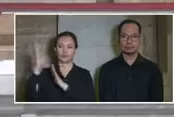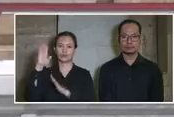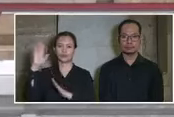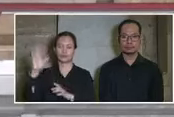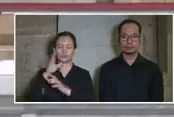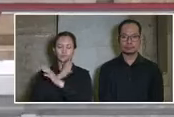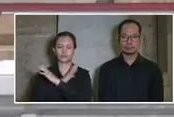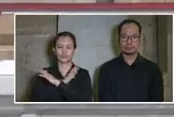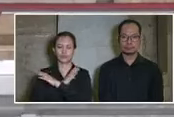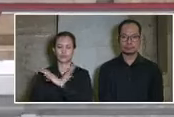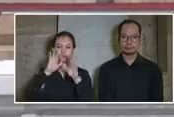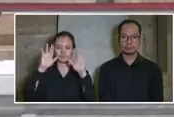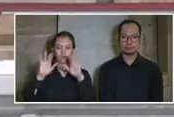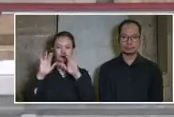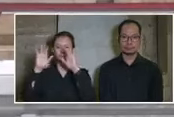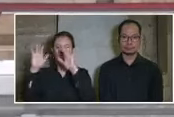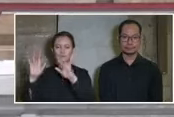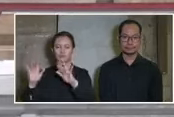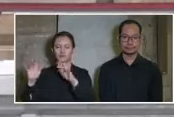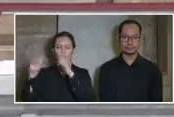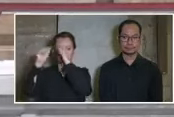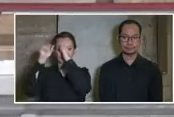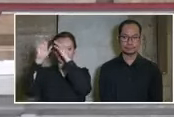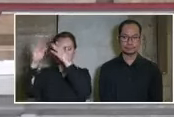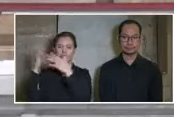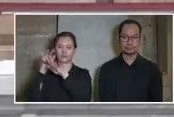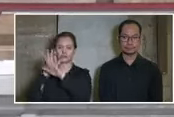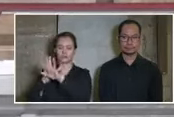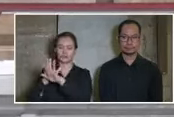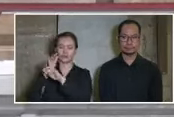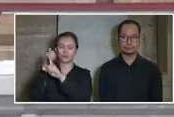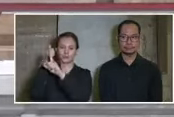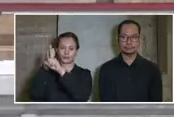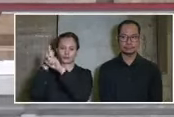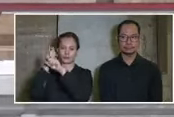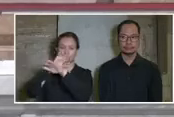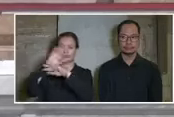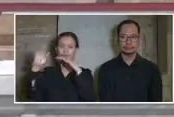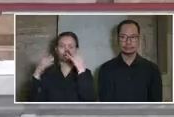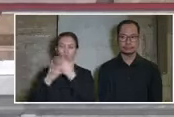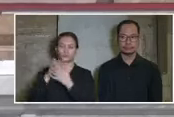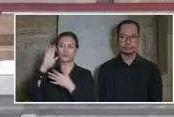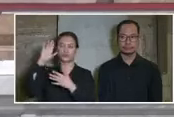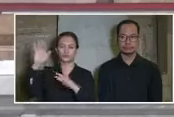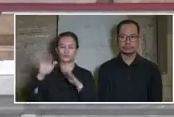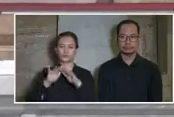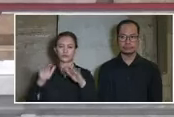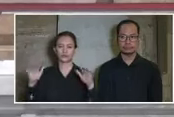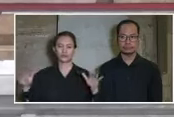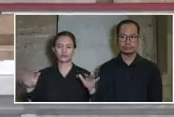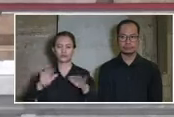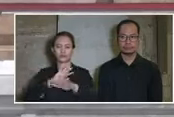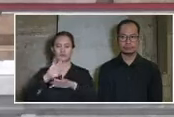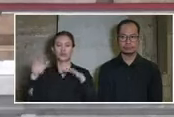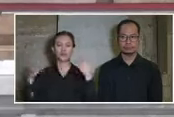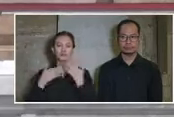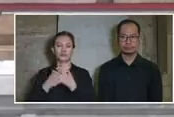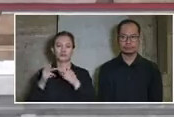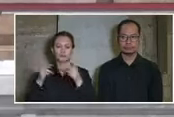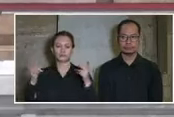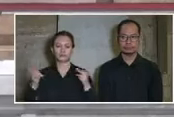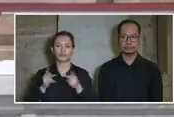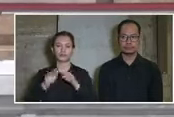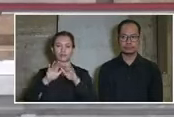O merciful Father, gather to yourself all your children scattered throughout the